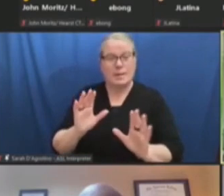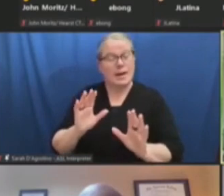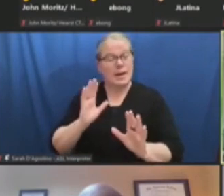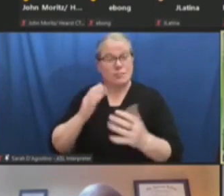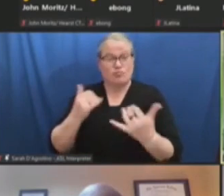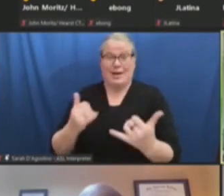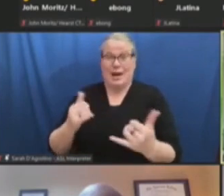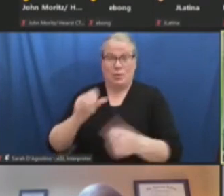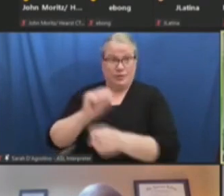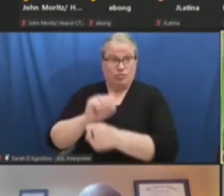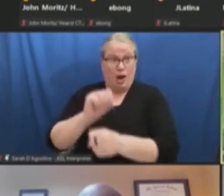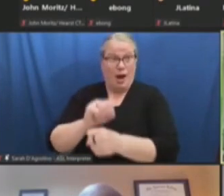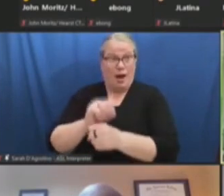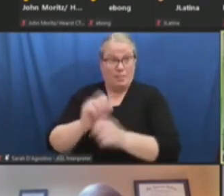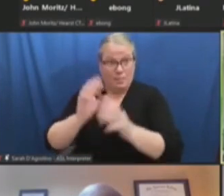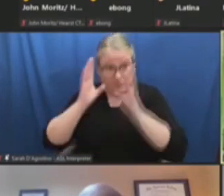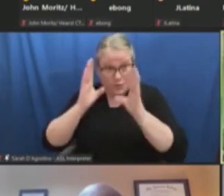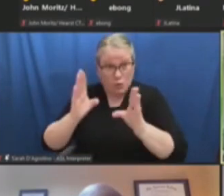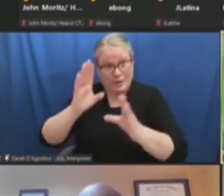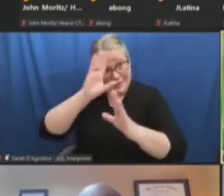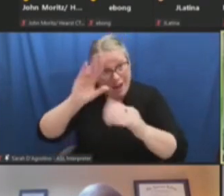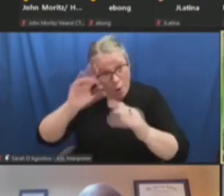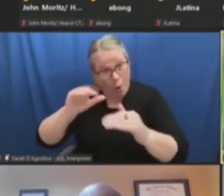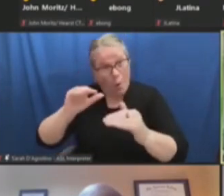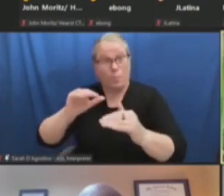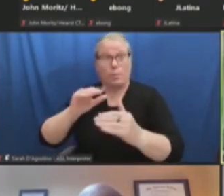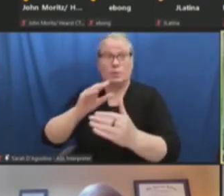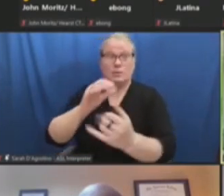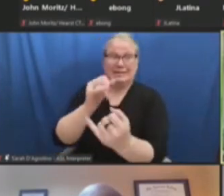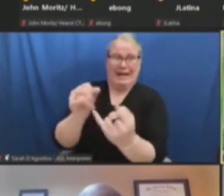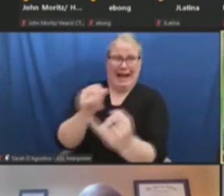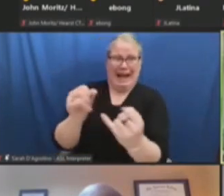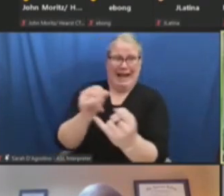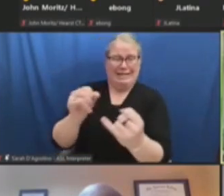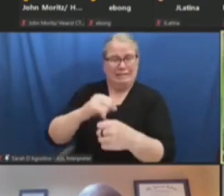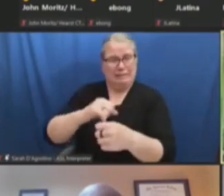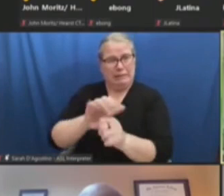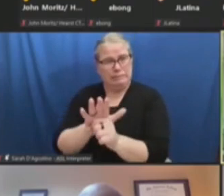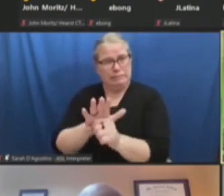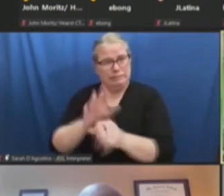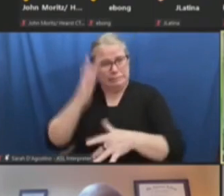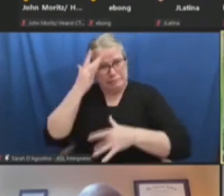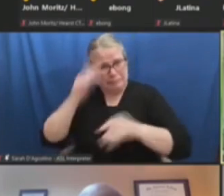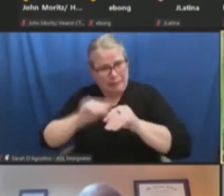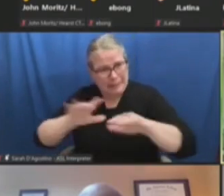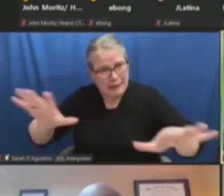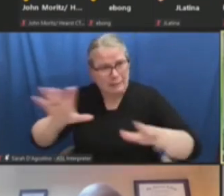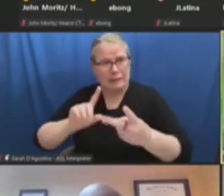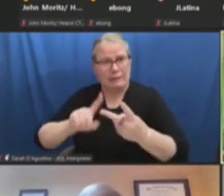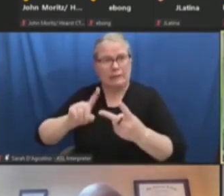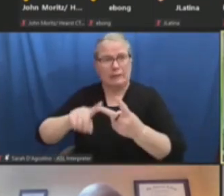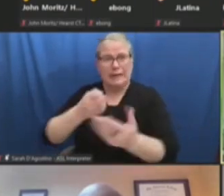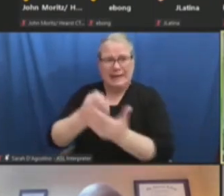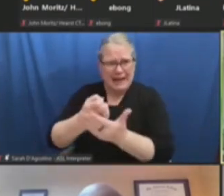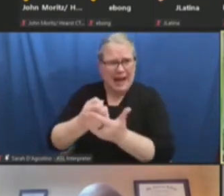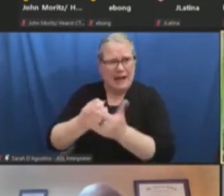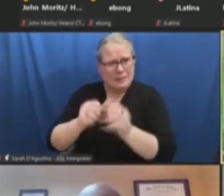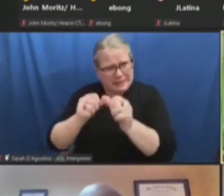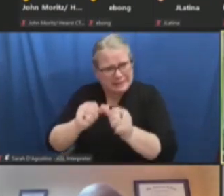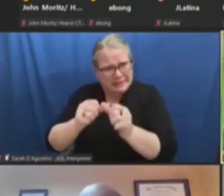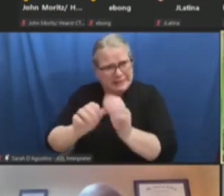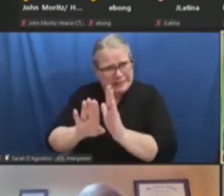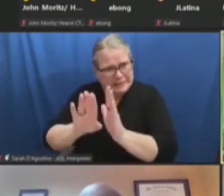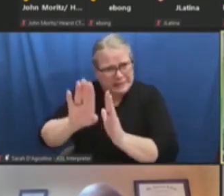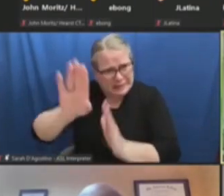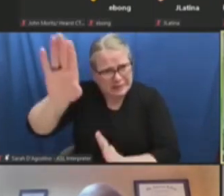through what I hope is the ninth inning of this pandemic. Keeping our economy moving, keeping our kids in school, and getting